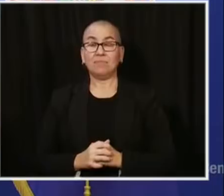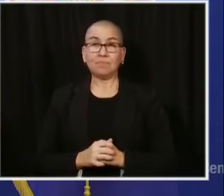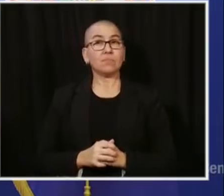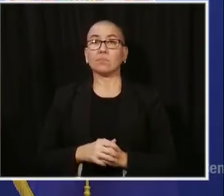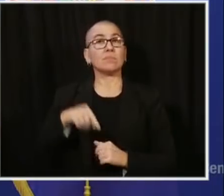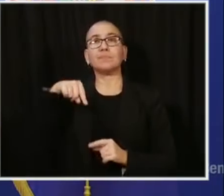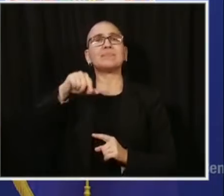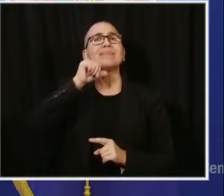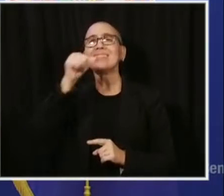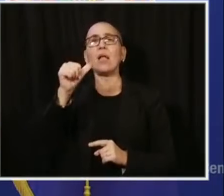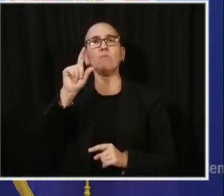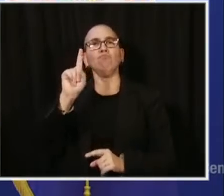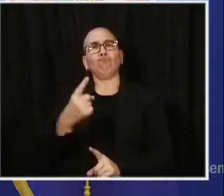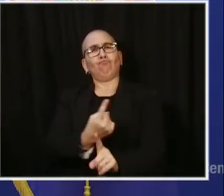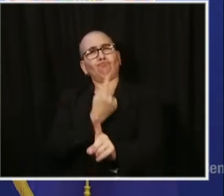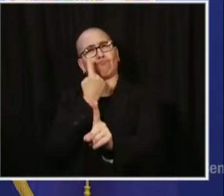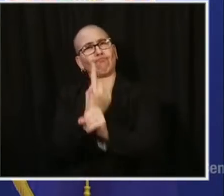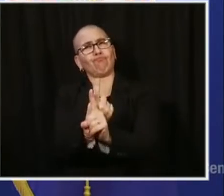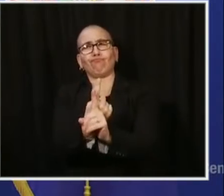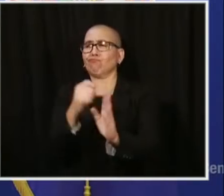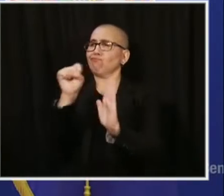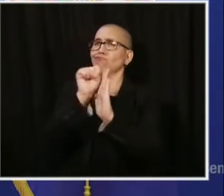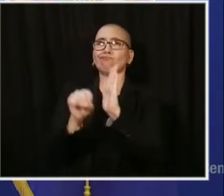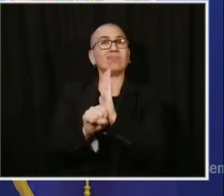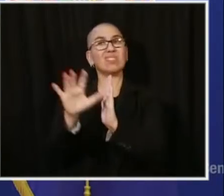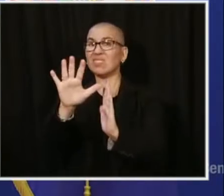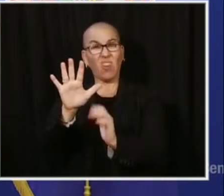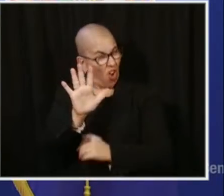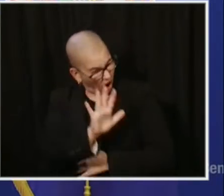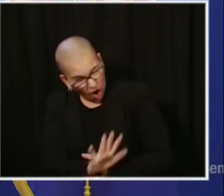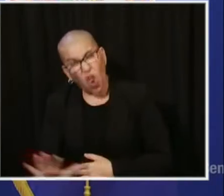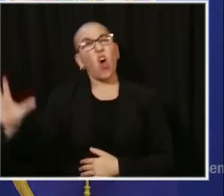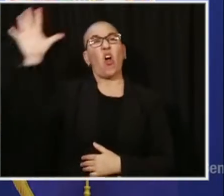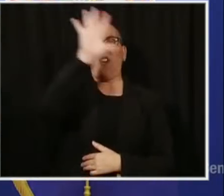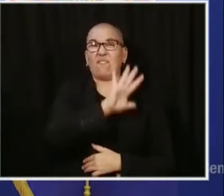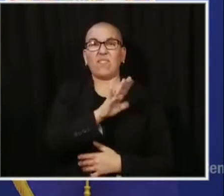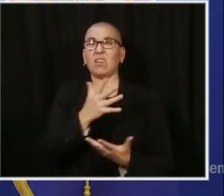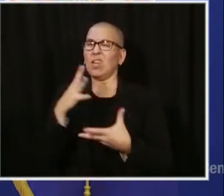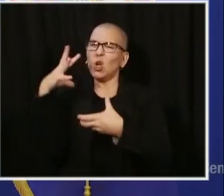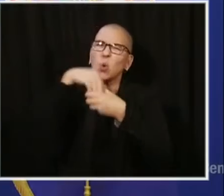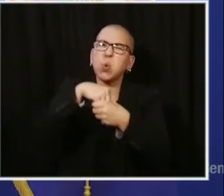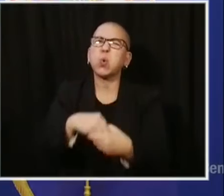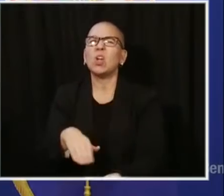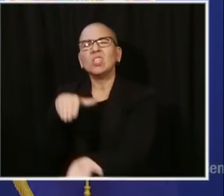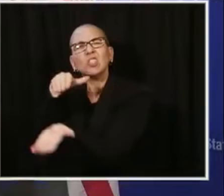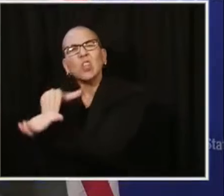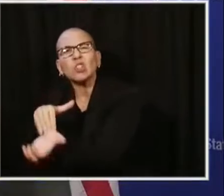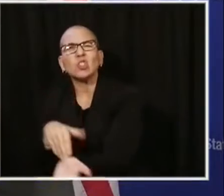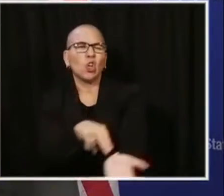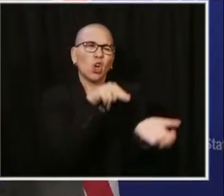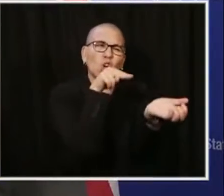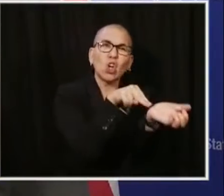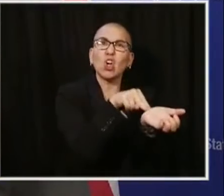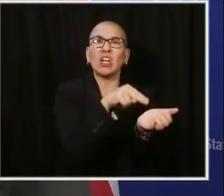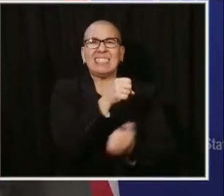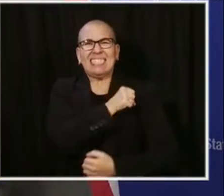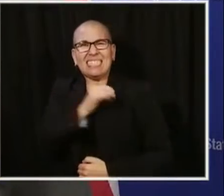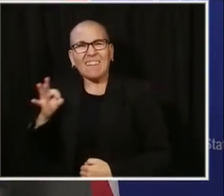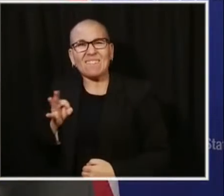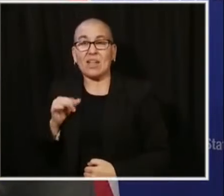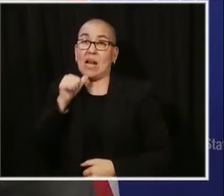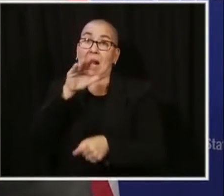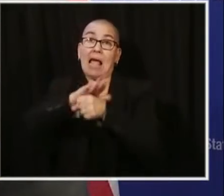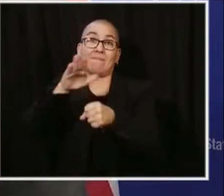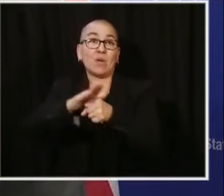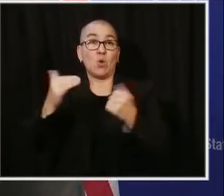statewide and nationwide shortage of healthcare providers because of this surge that's happening, especially in the upper Midwest.